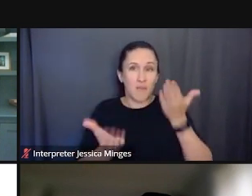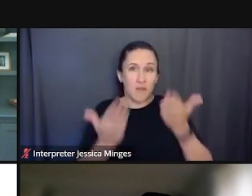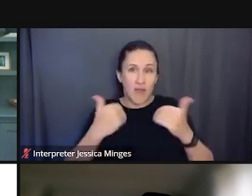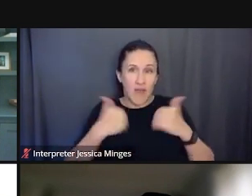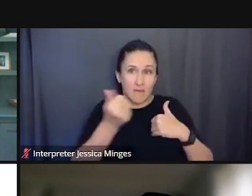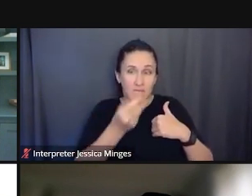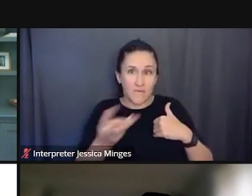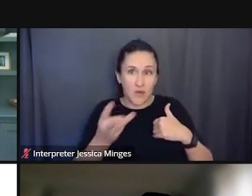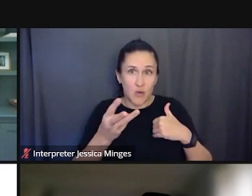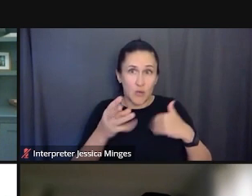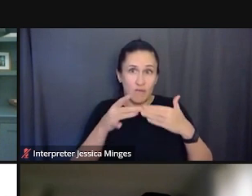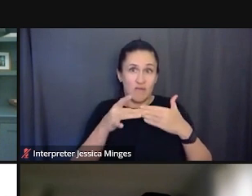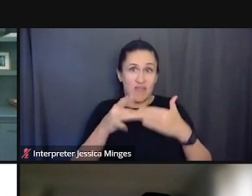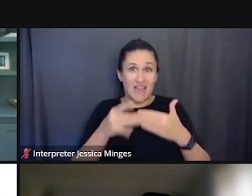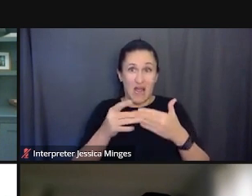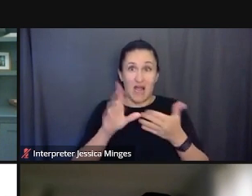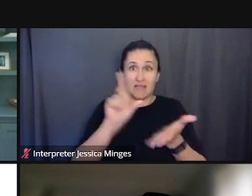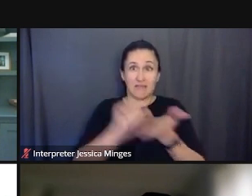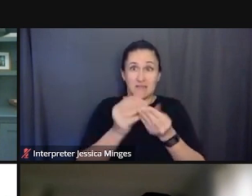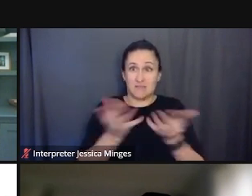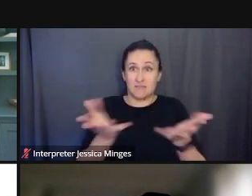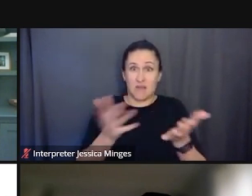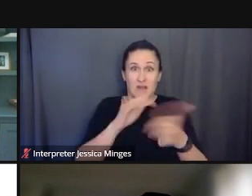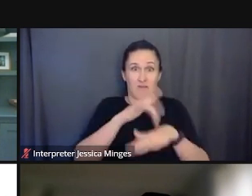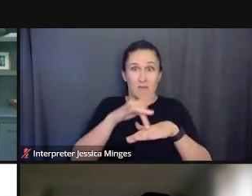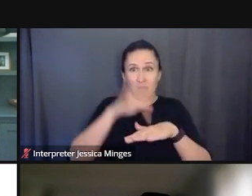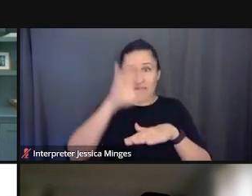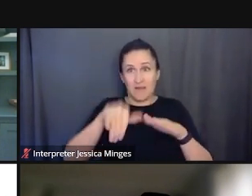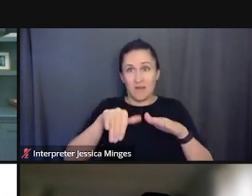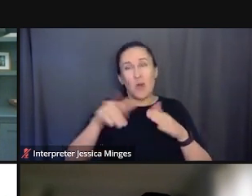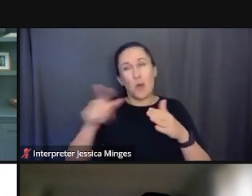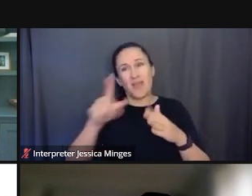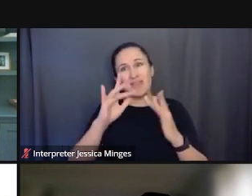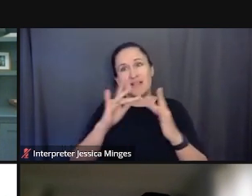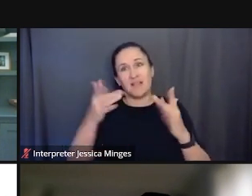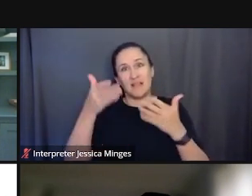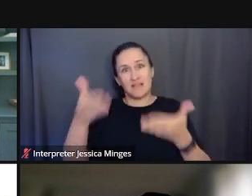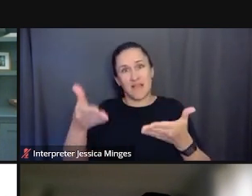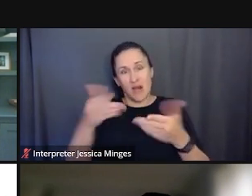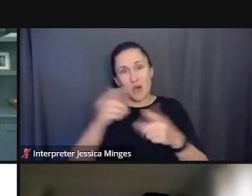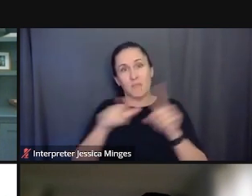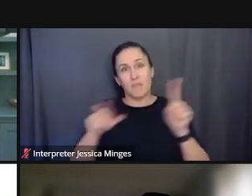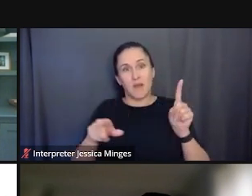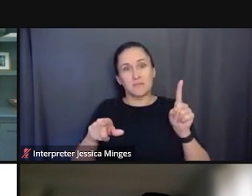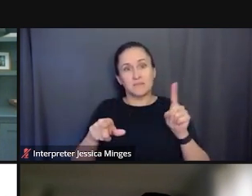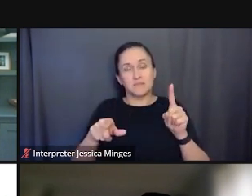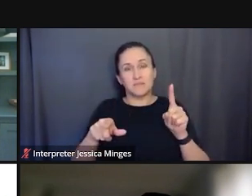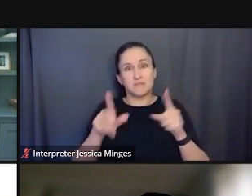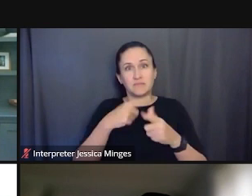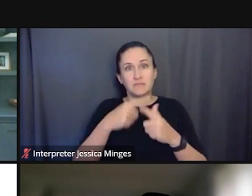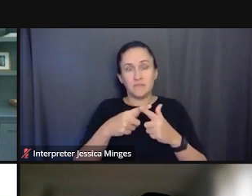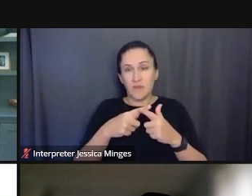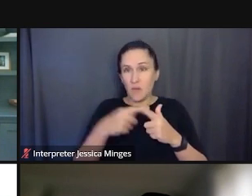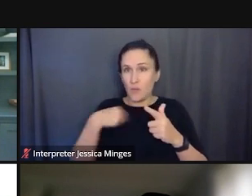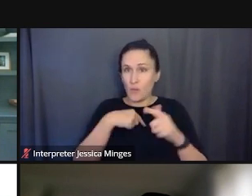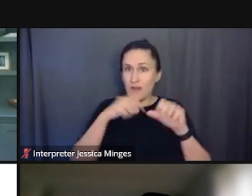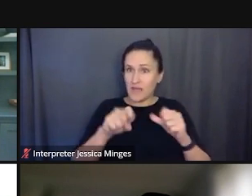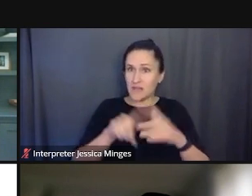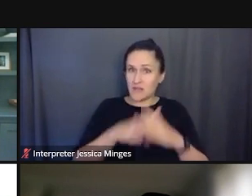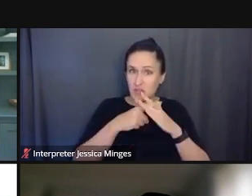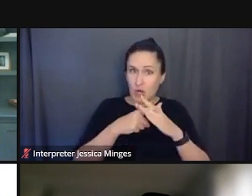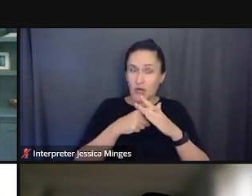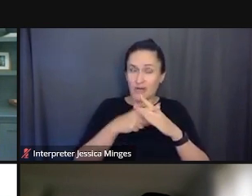the guides available in print form, even though the link is right there, so that we can start getting